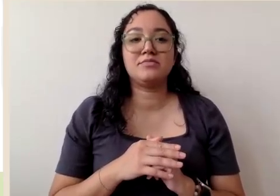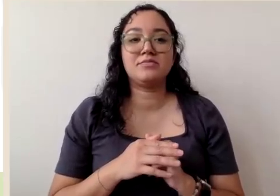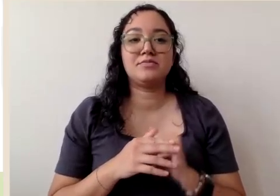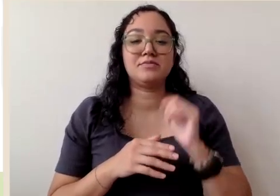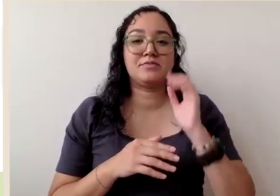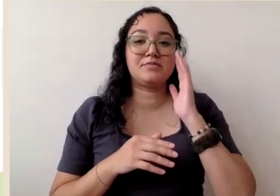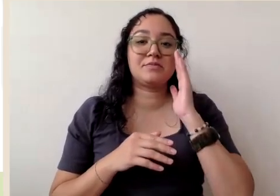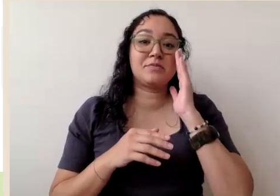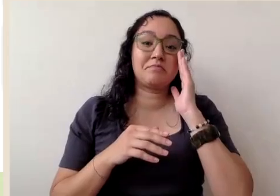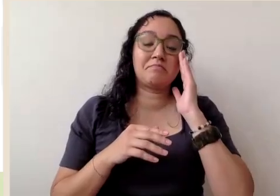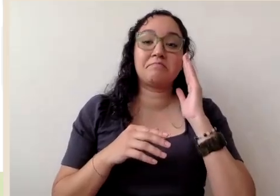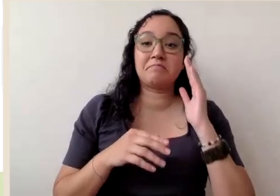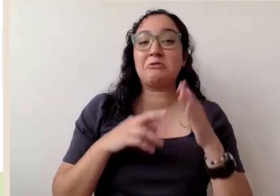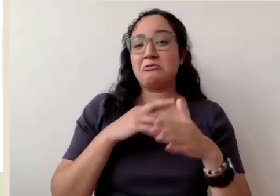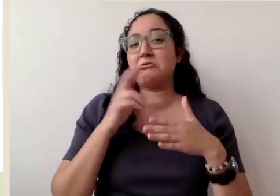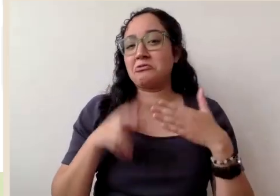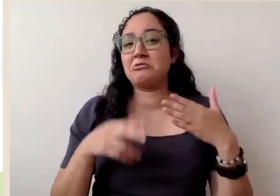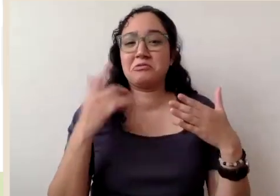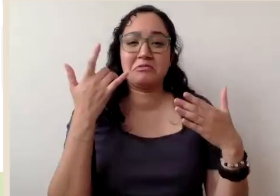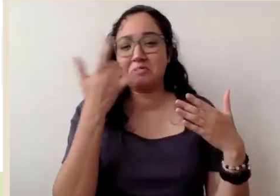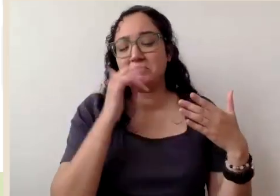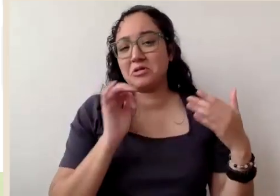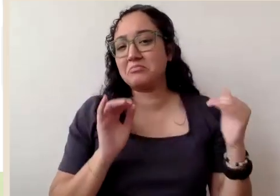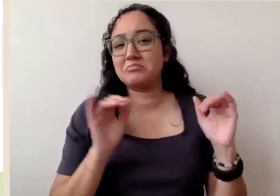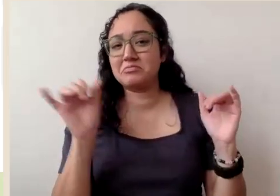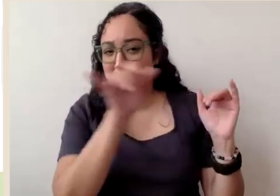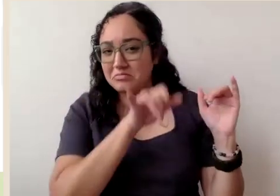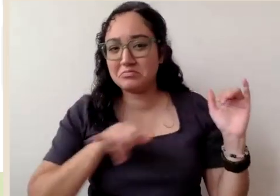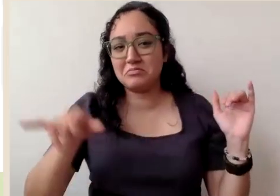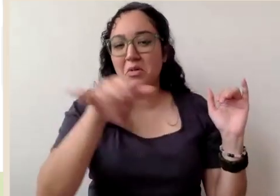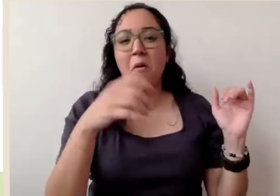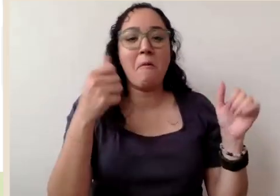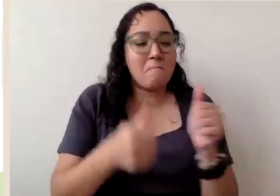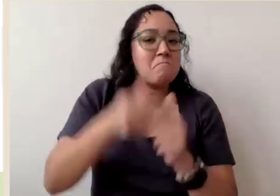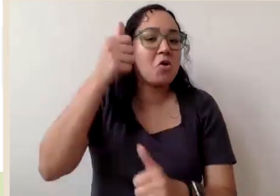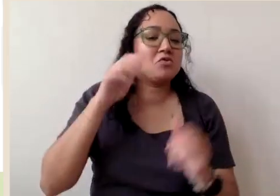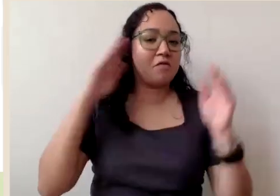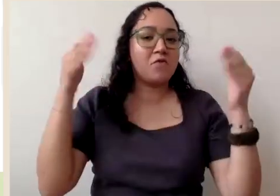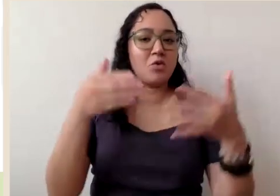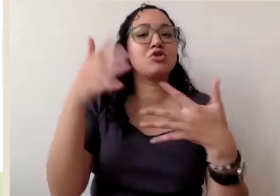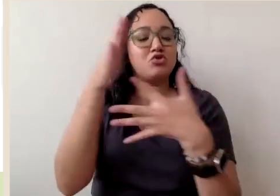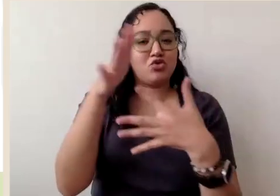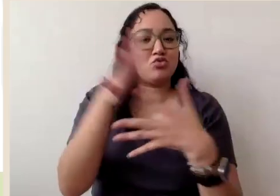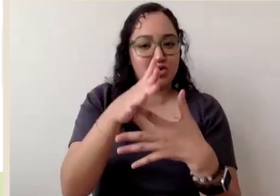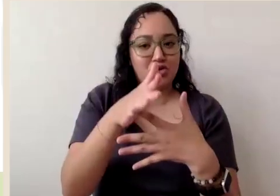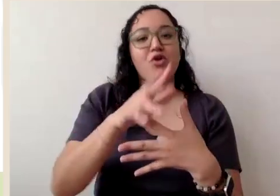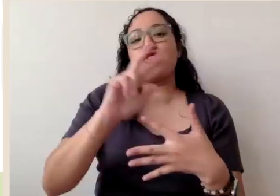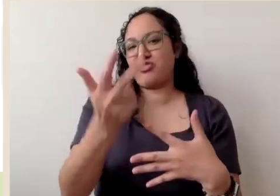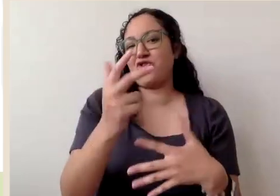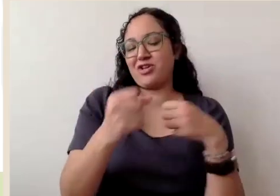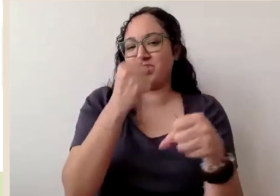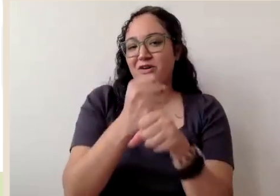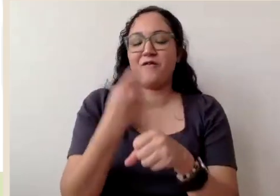I think our results are plateauing here. Looks like most of us would focus on juniors being their third year